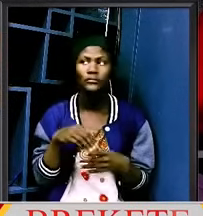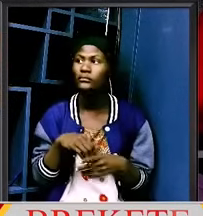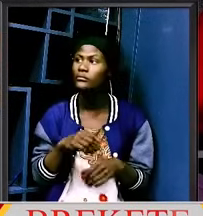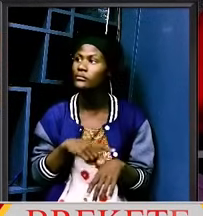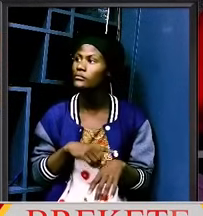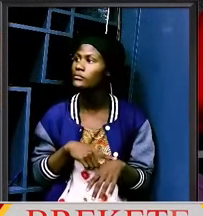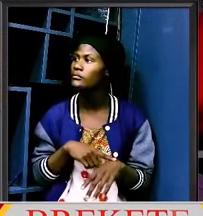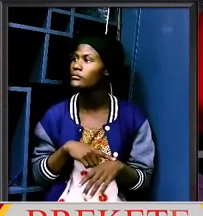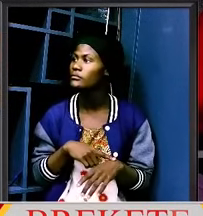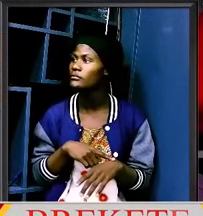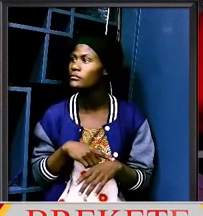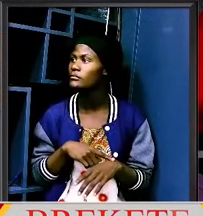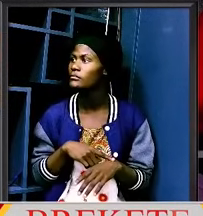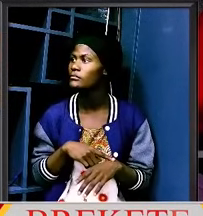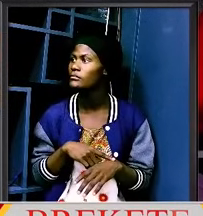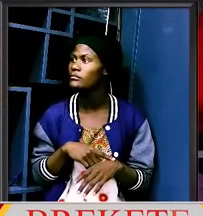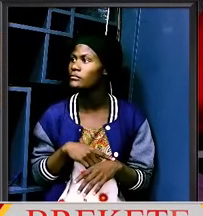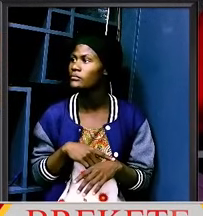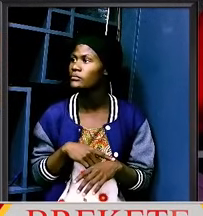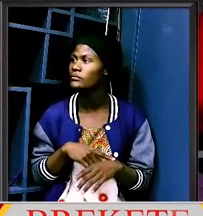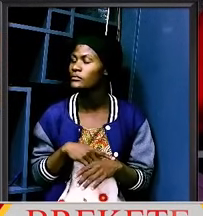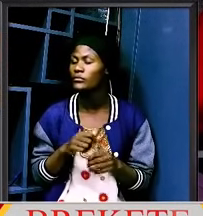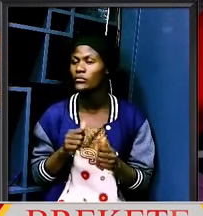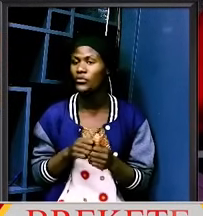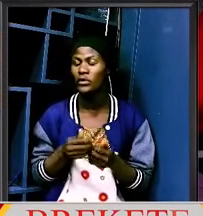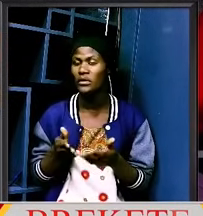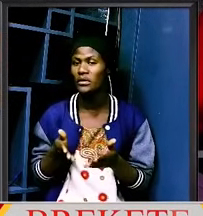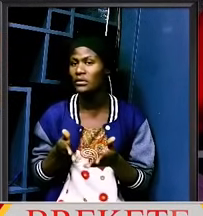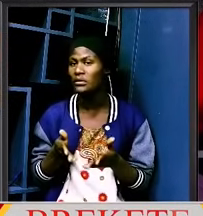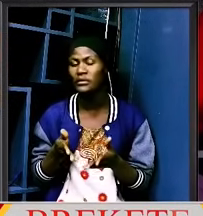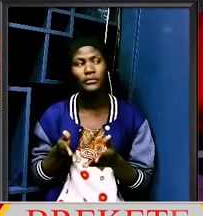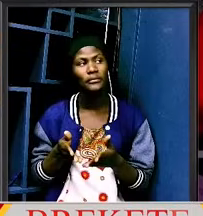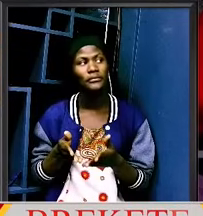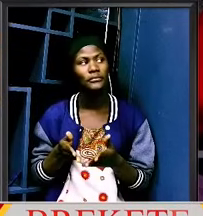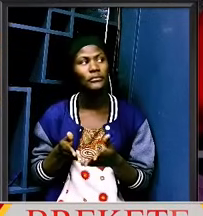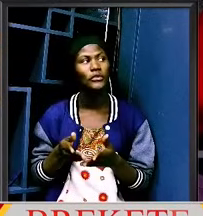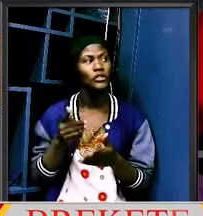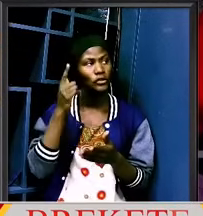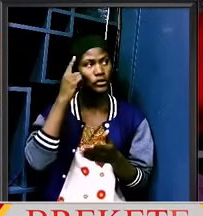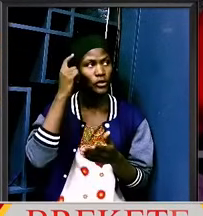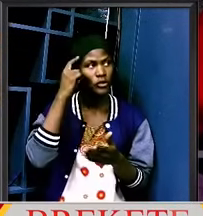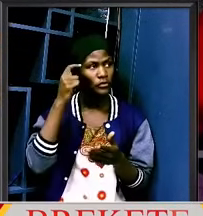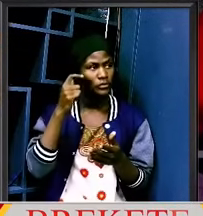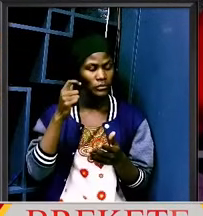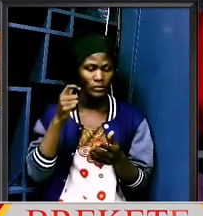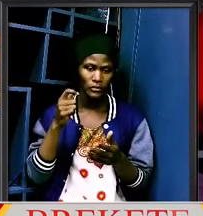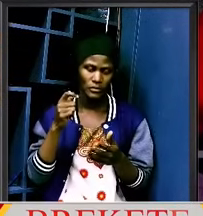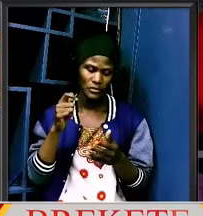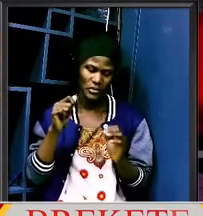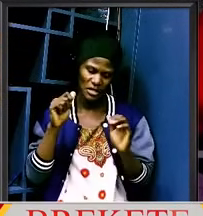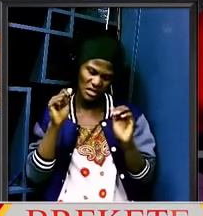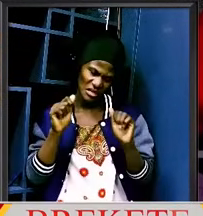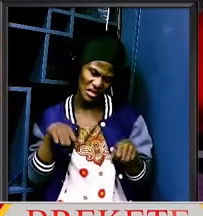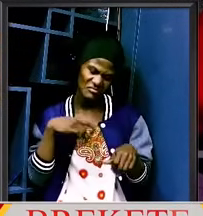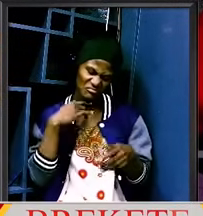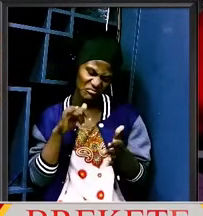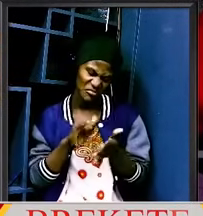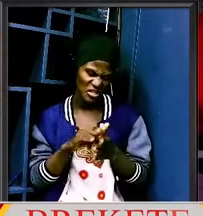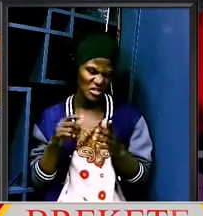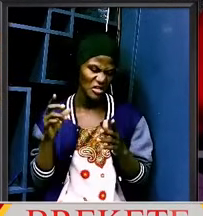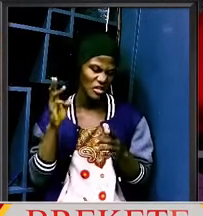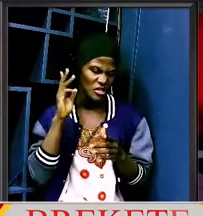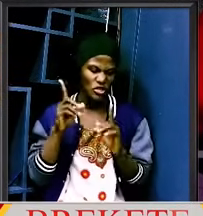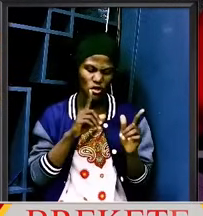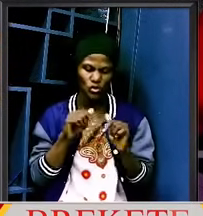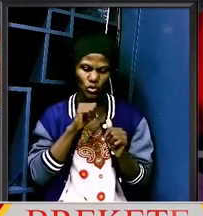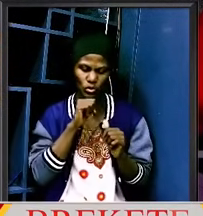Sometimes, like with even with this broadcast right now, the governor can still claim he does not have an idea on what is